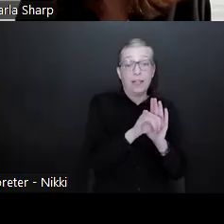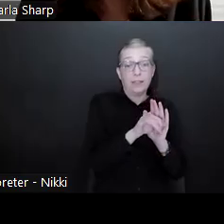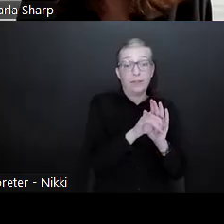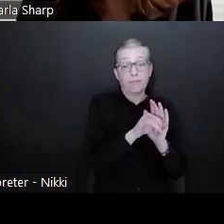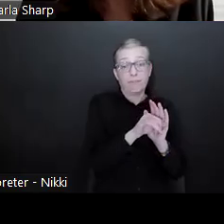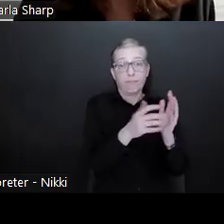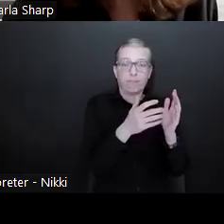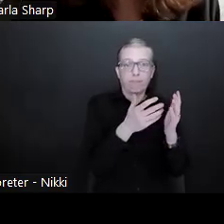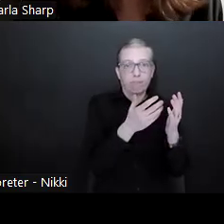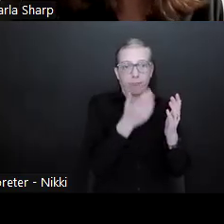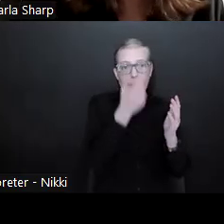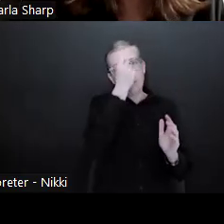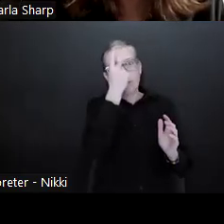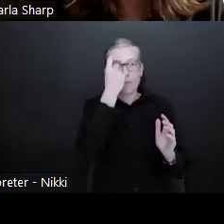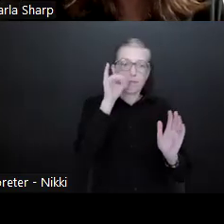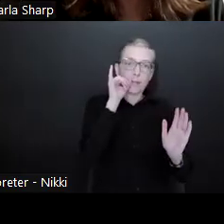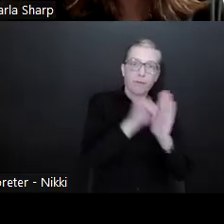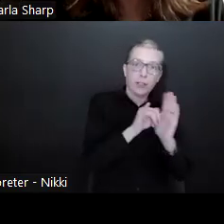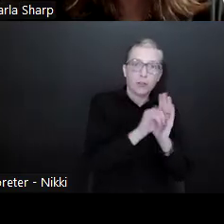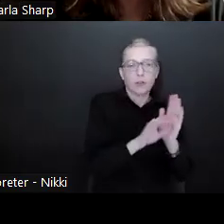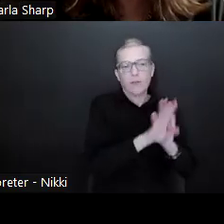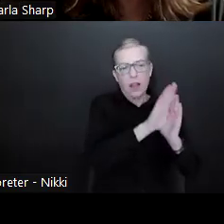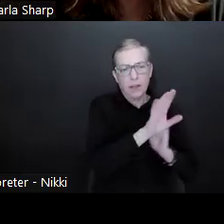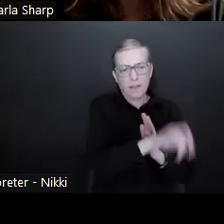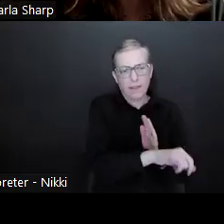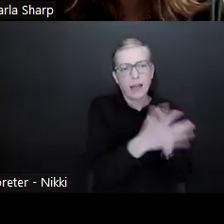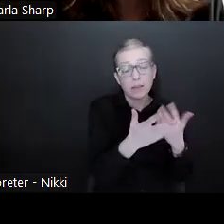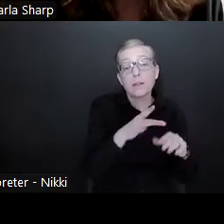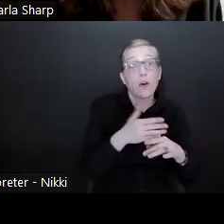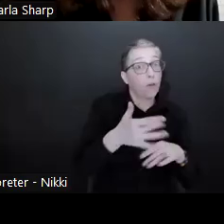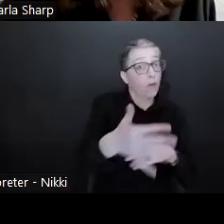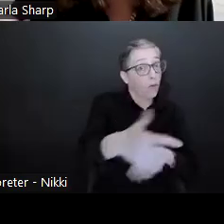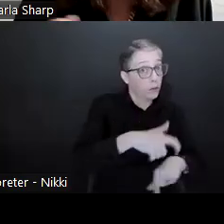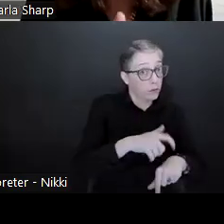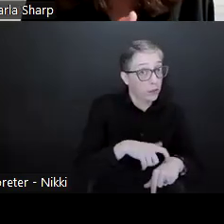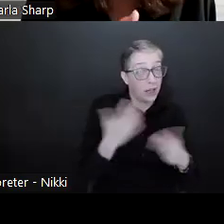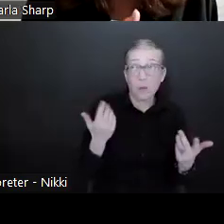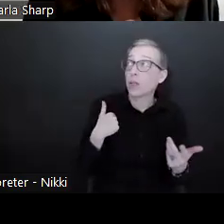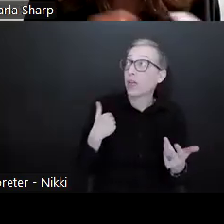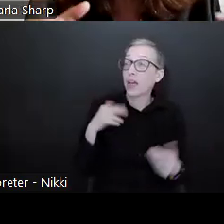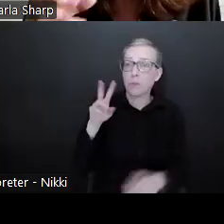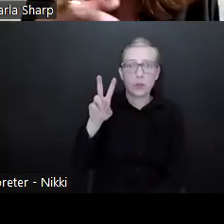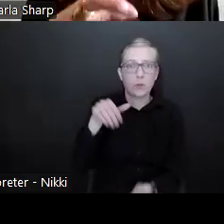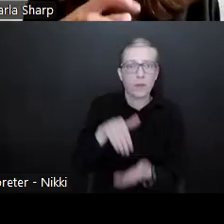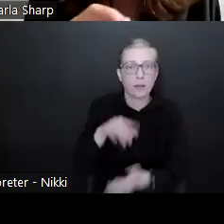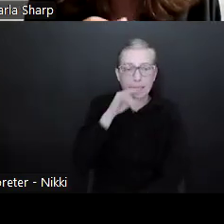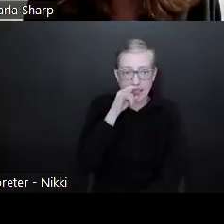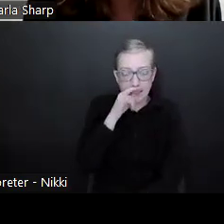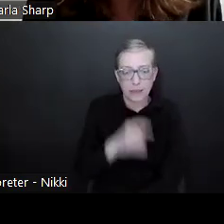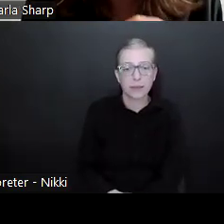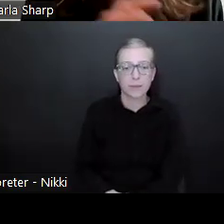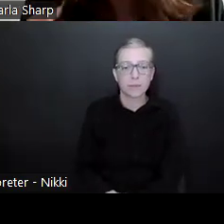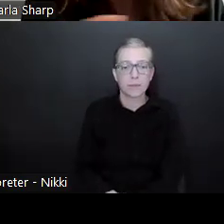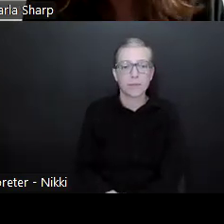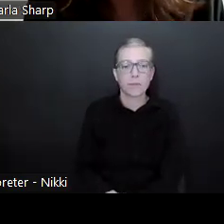over time. This is also a longitudinal data set in over 2,000 kids. We've also shown that maladaptive identity